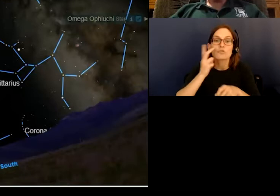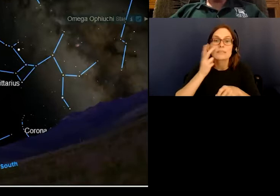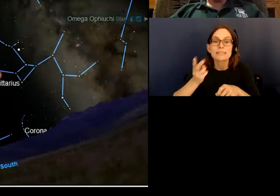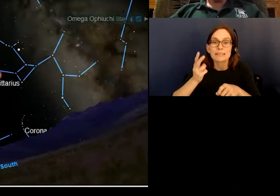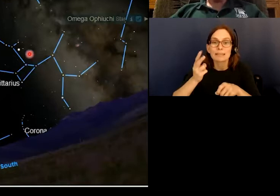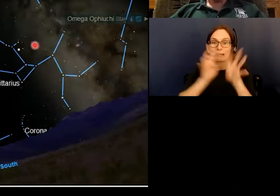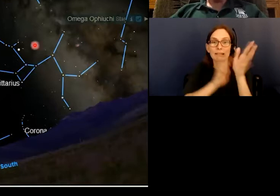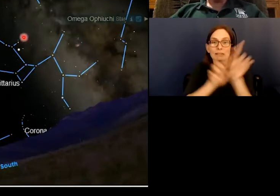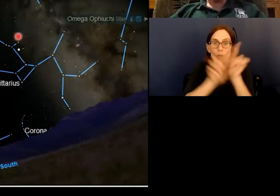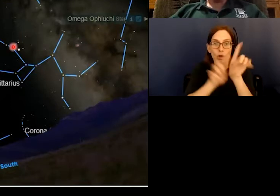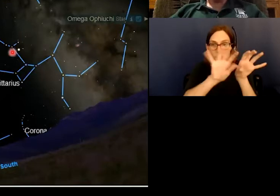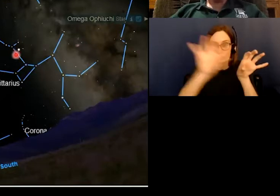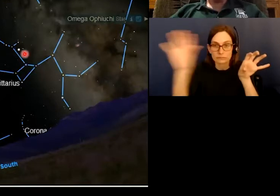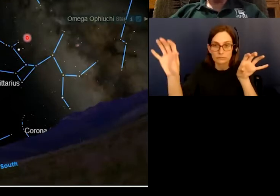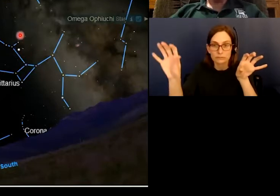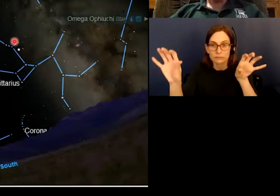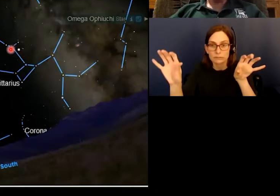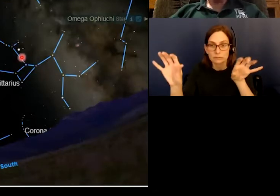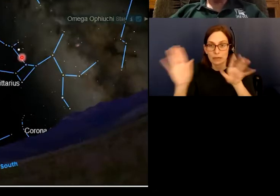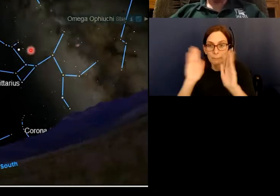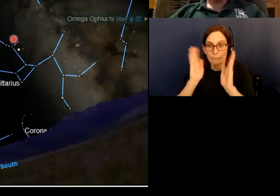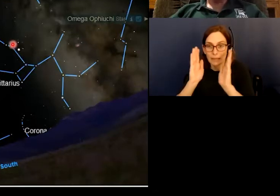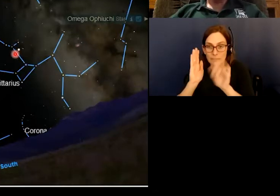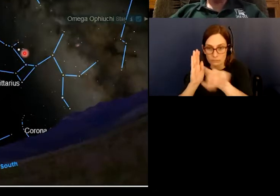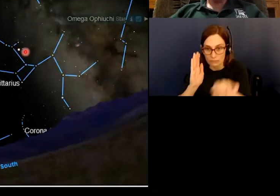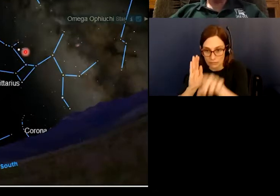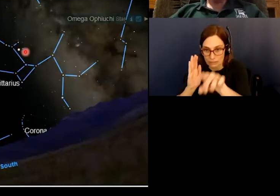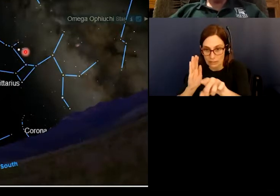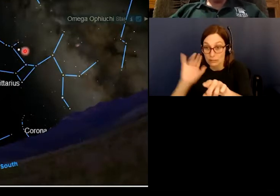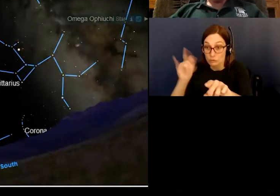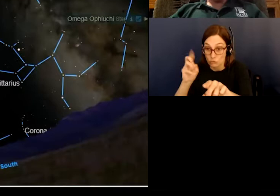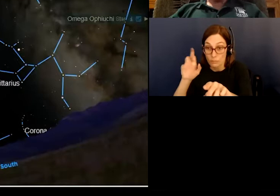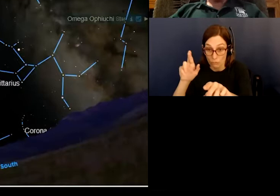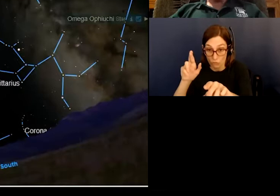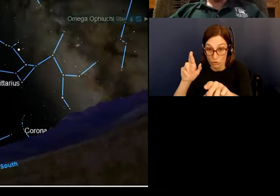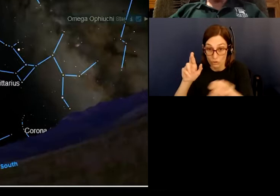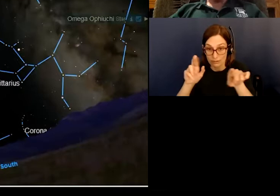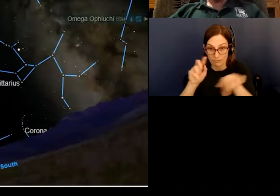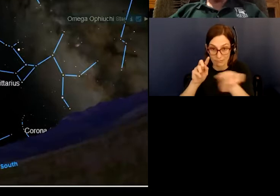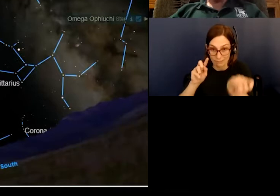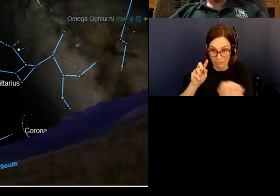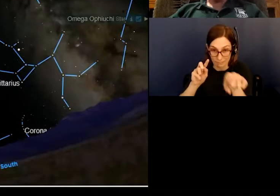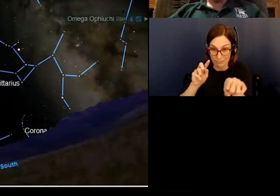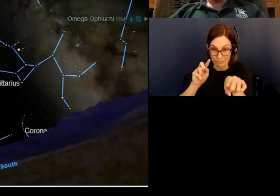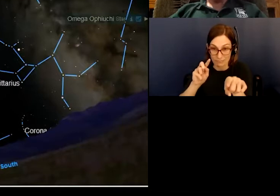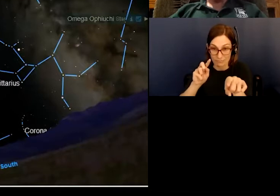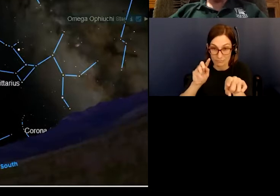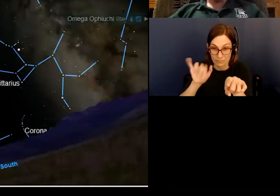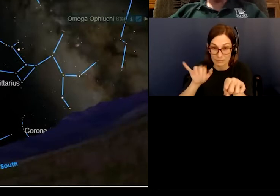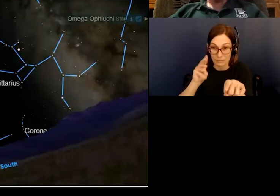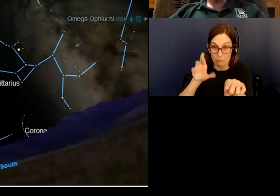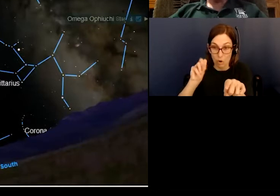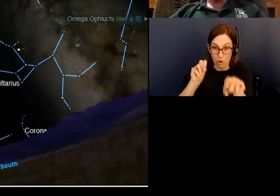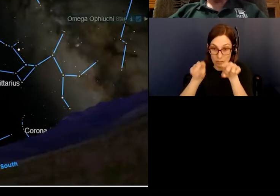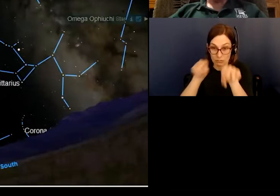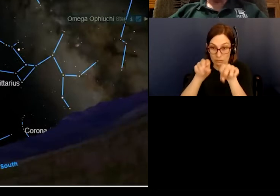I want you to pay particular attention to this thing I'm circling, which is the planet Jupiter, and this thing I'm circling, which is the planet Mars. This